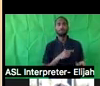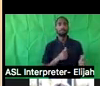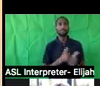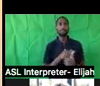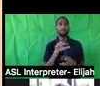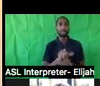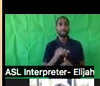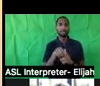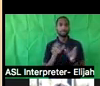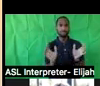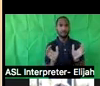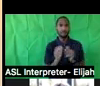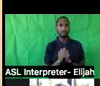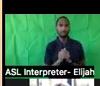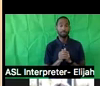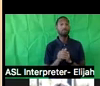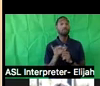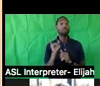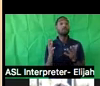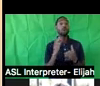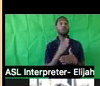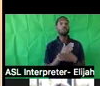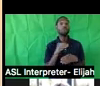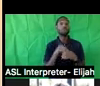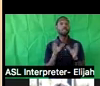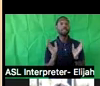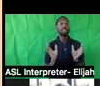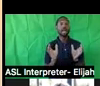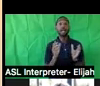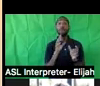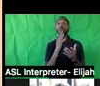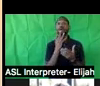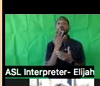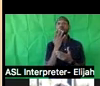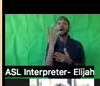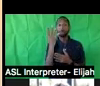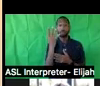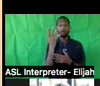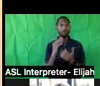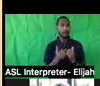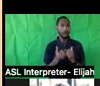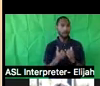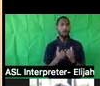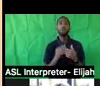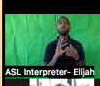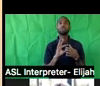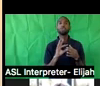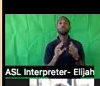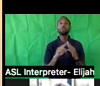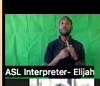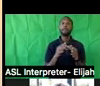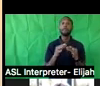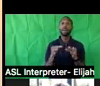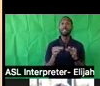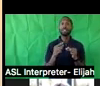chat. If you want your share in the chat to be read out loud as we're going on, you can start your message with